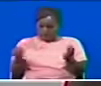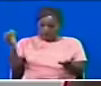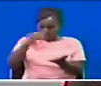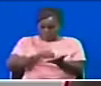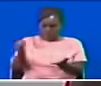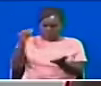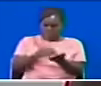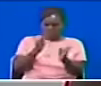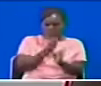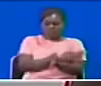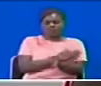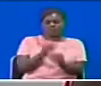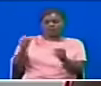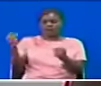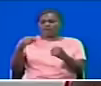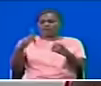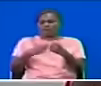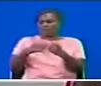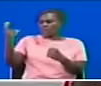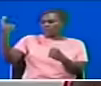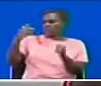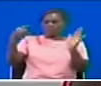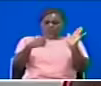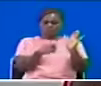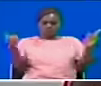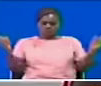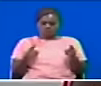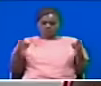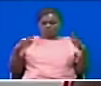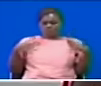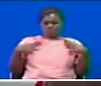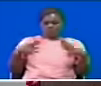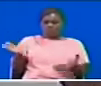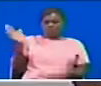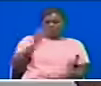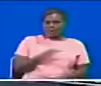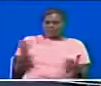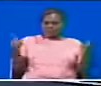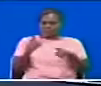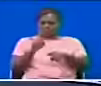before August the 8th. You're watching Checkpoint. We're taking a quick break. We'll be right back.